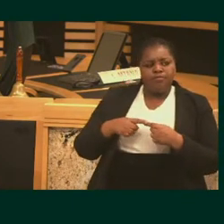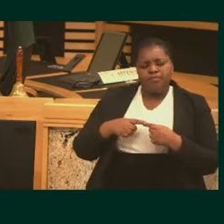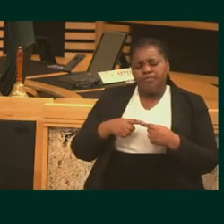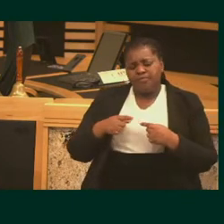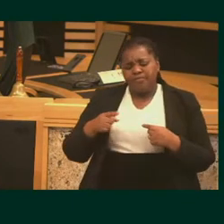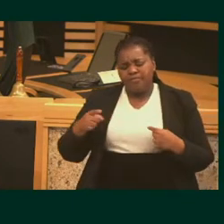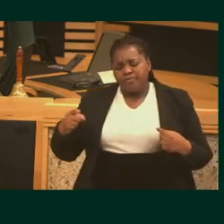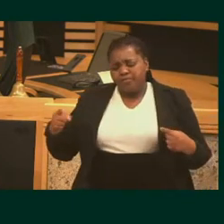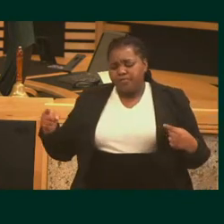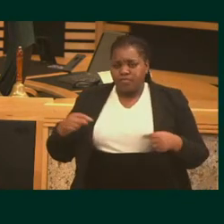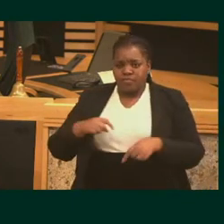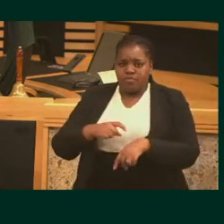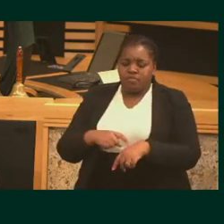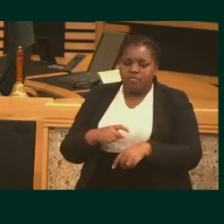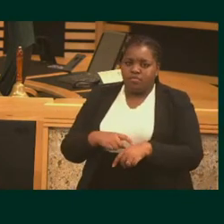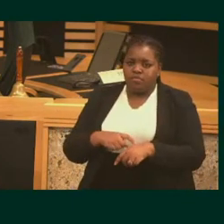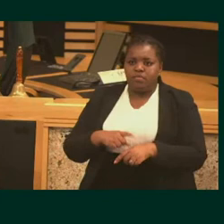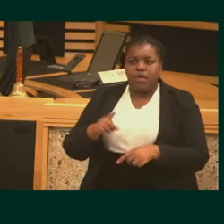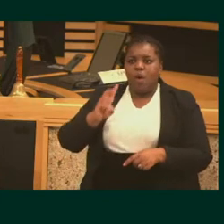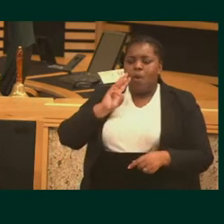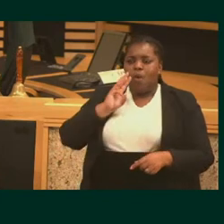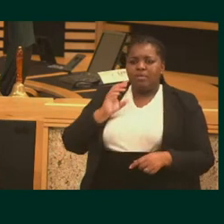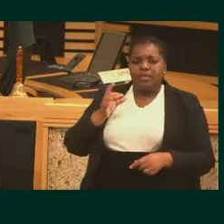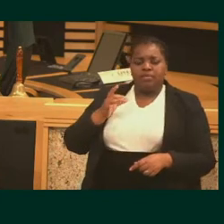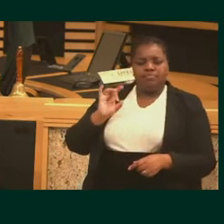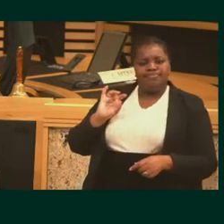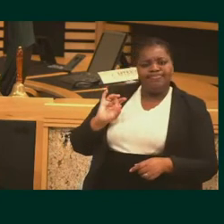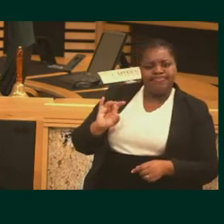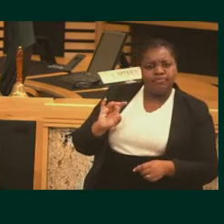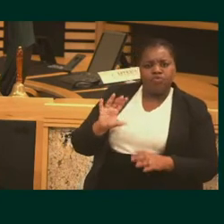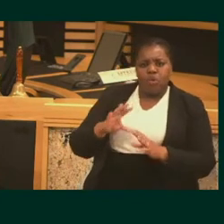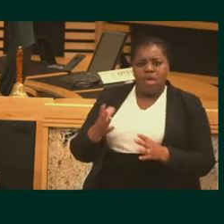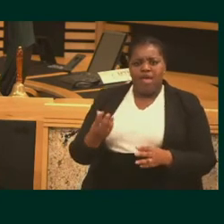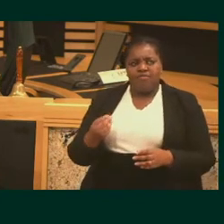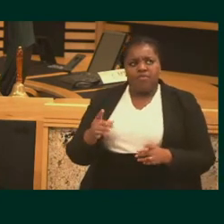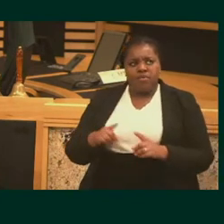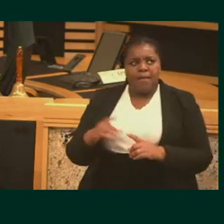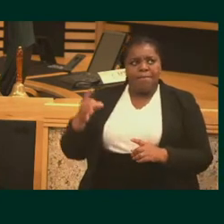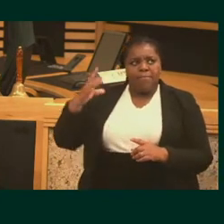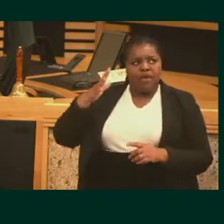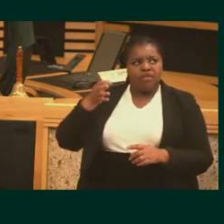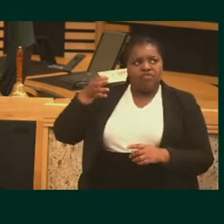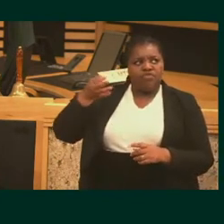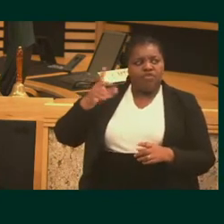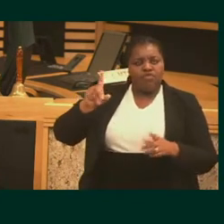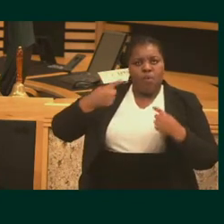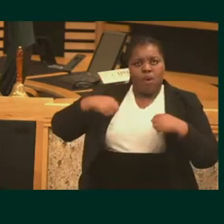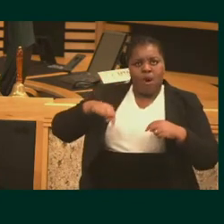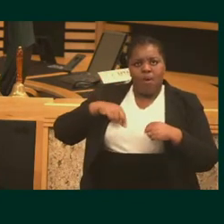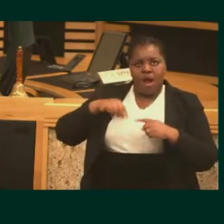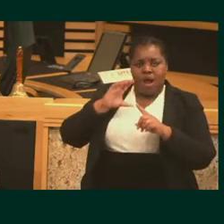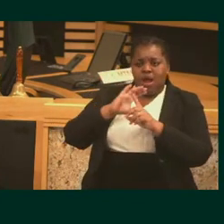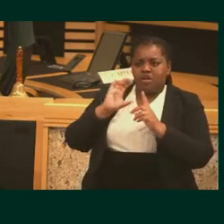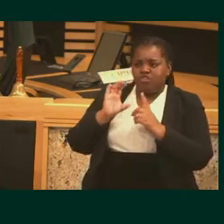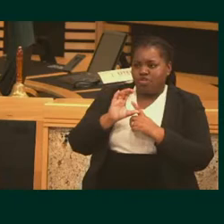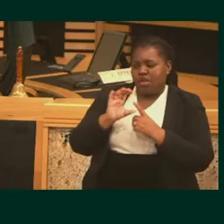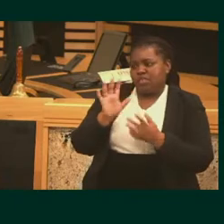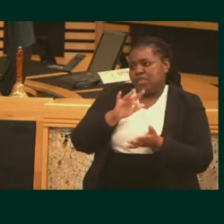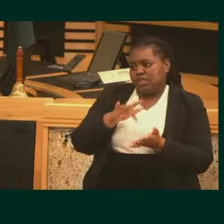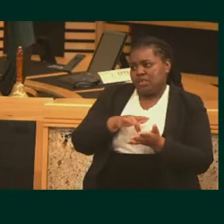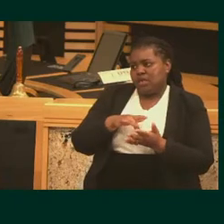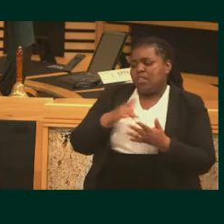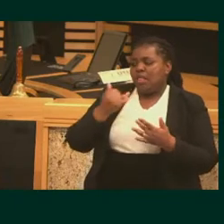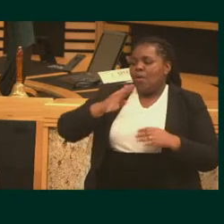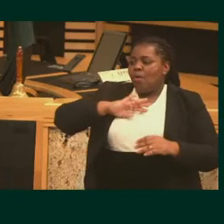of uncertainty and water C it and Heralds a brighter future for our agricultural sector the